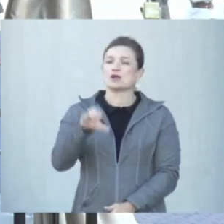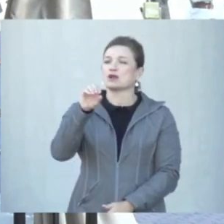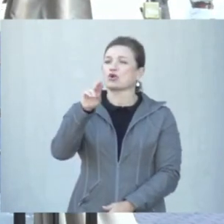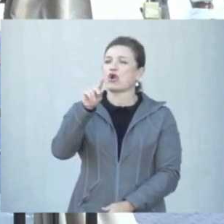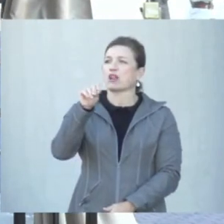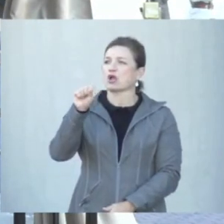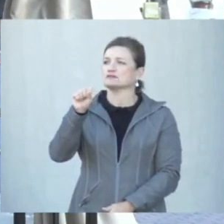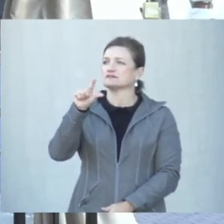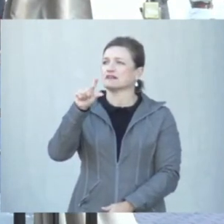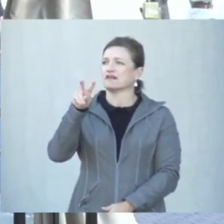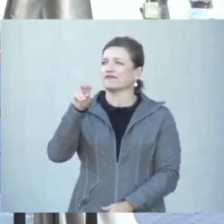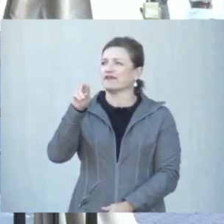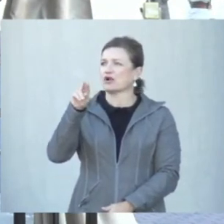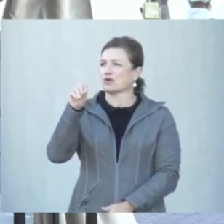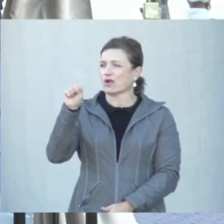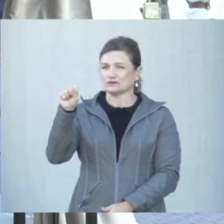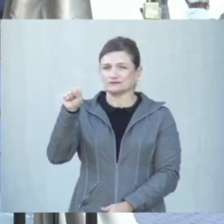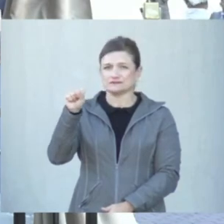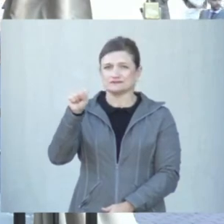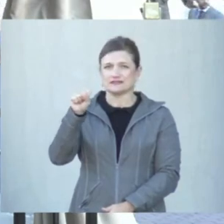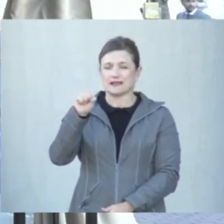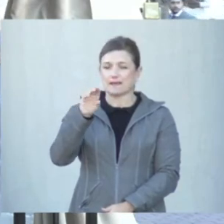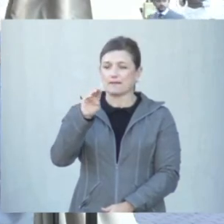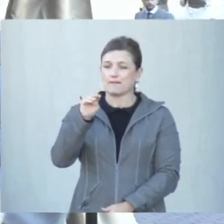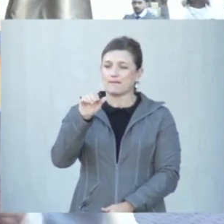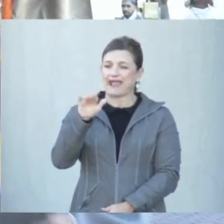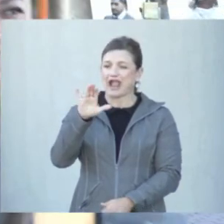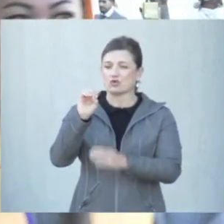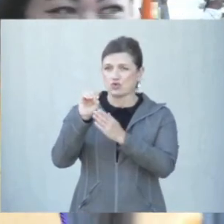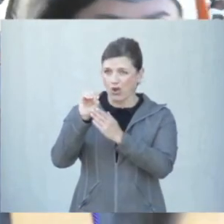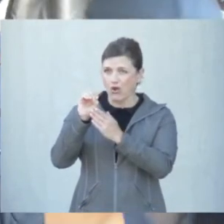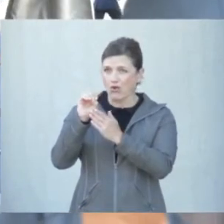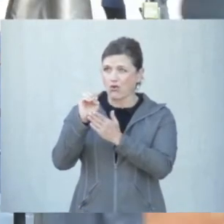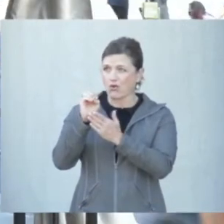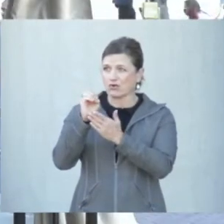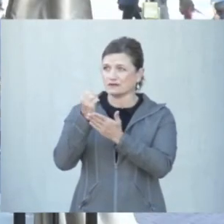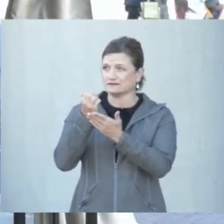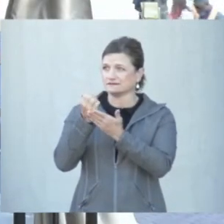Carlos Laveras, Mechatronics Engineering Technology.